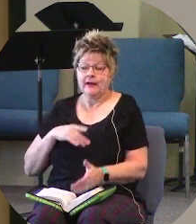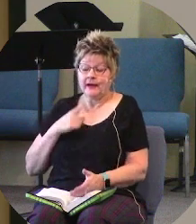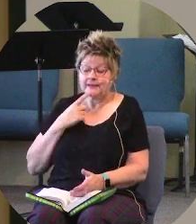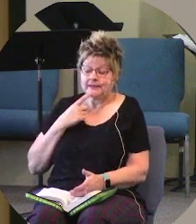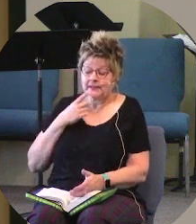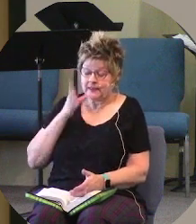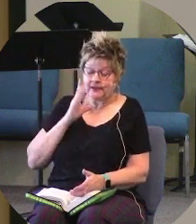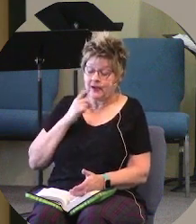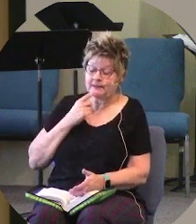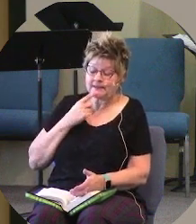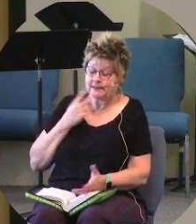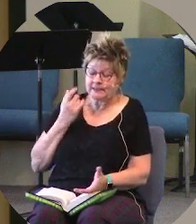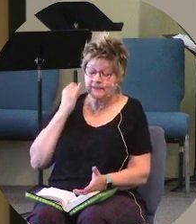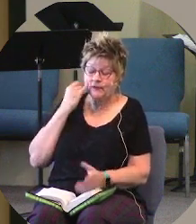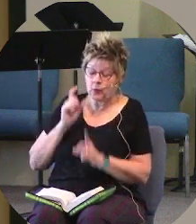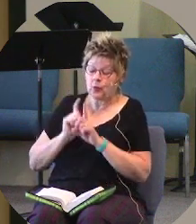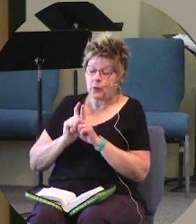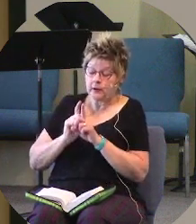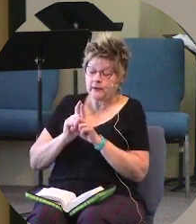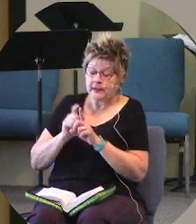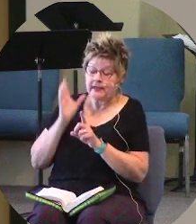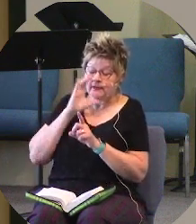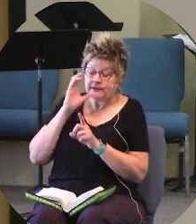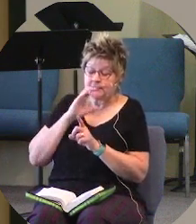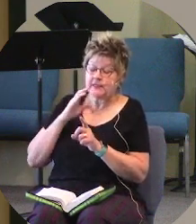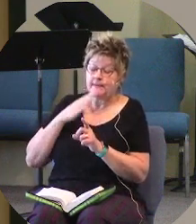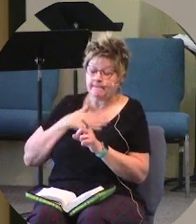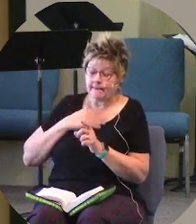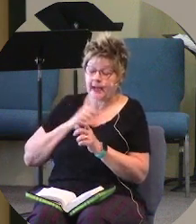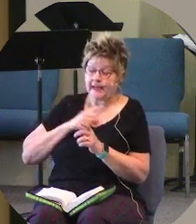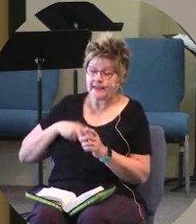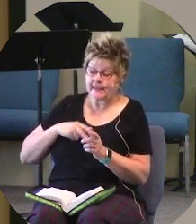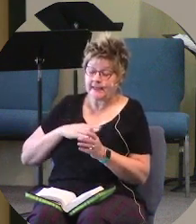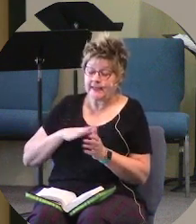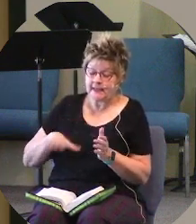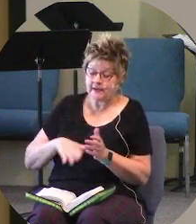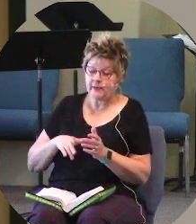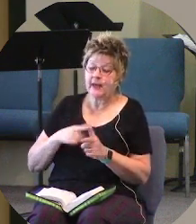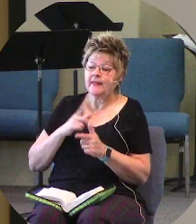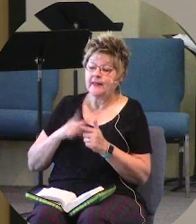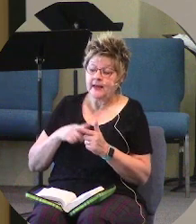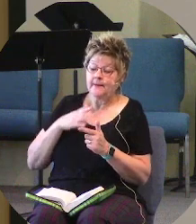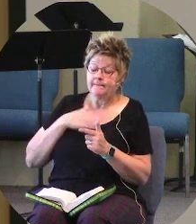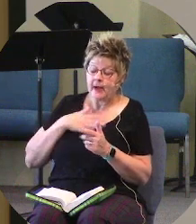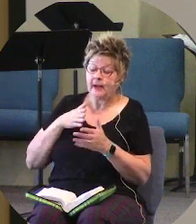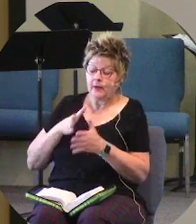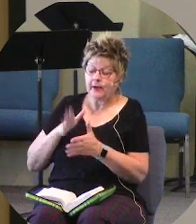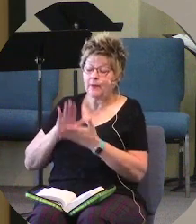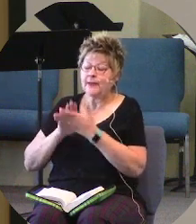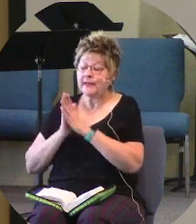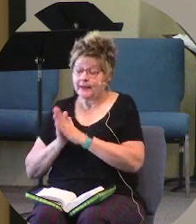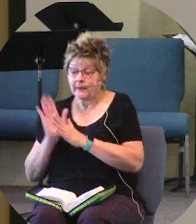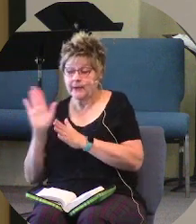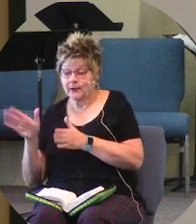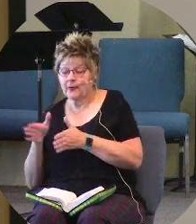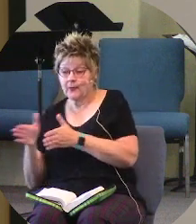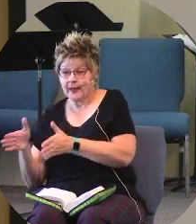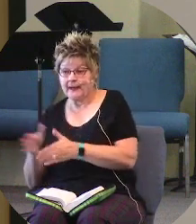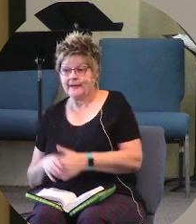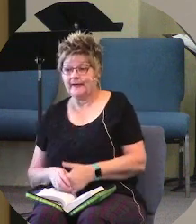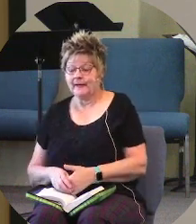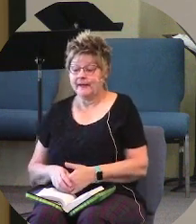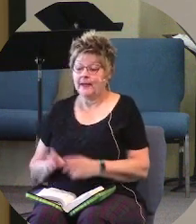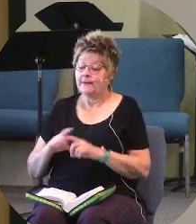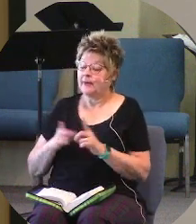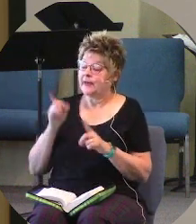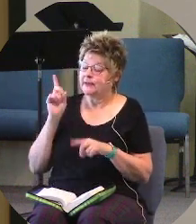you'll walk with me, if you'll seek first my kingdom and my righteousness, then your way will be, my way will become your way. But